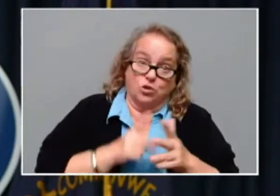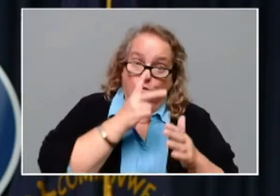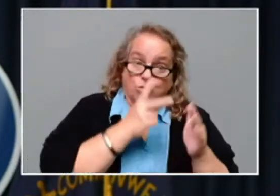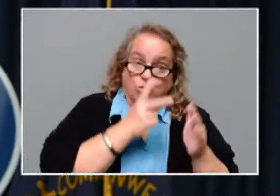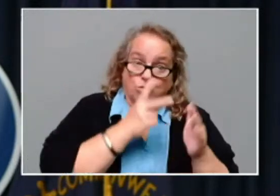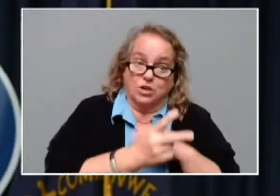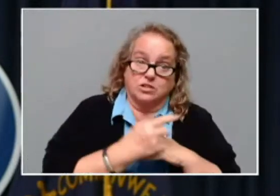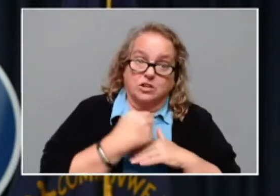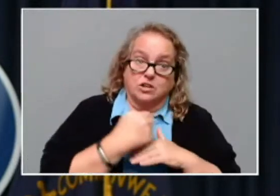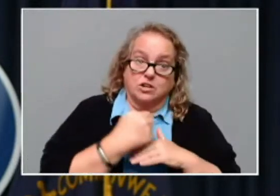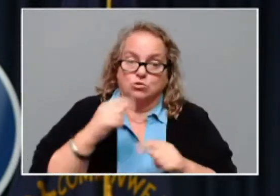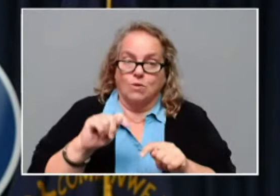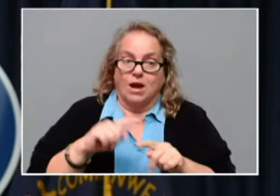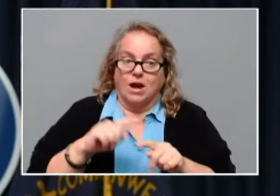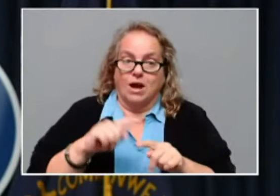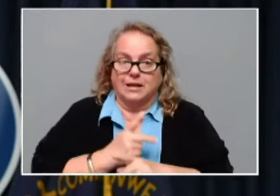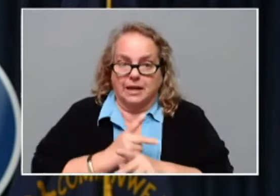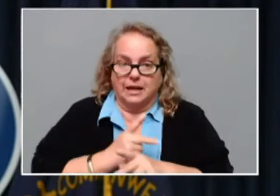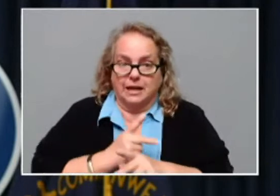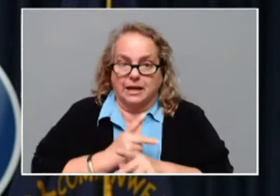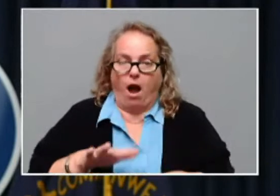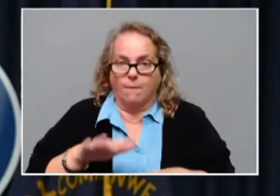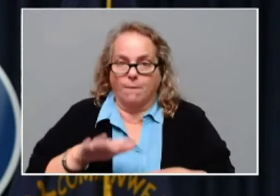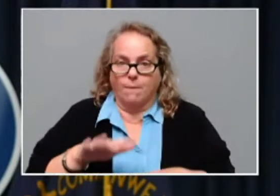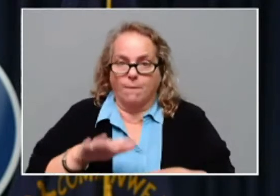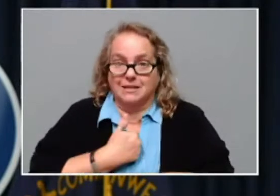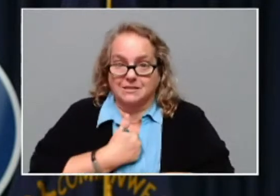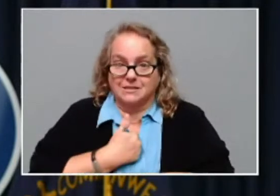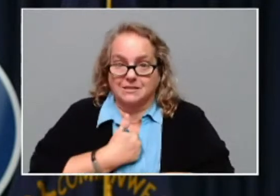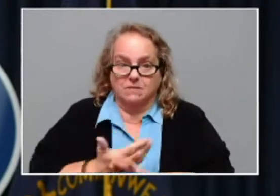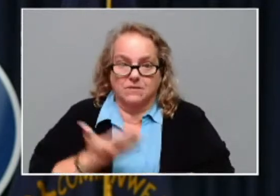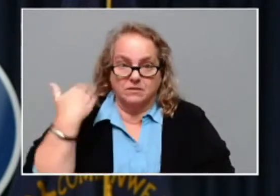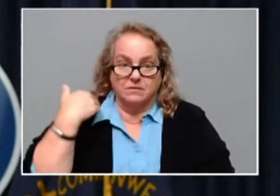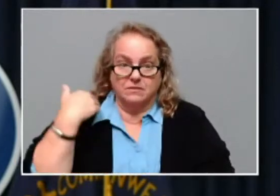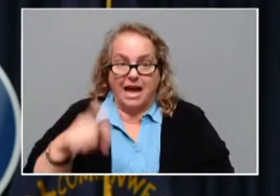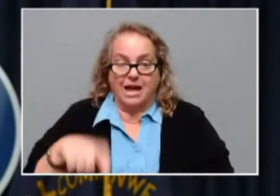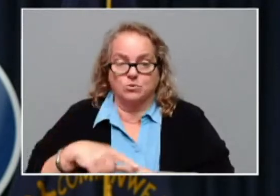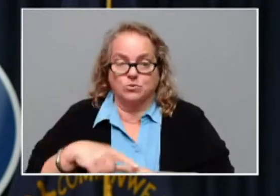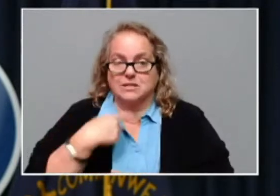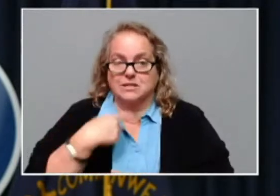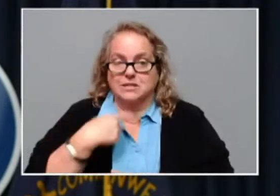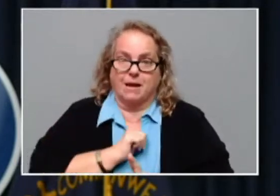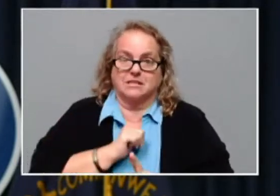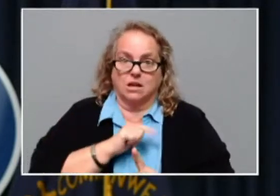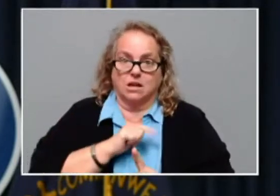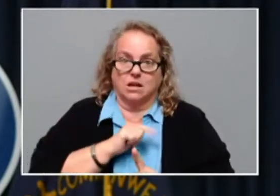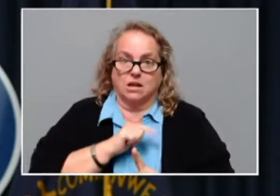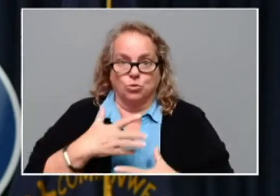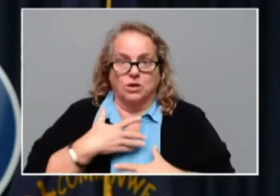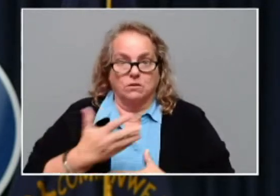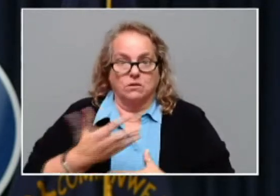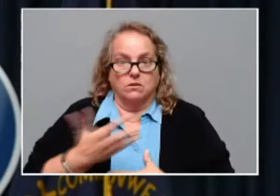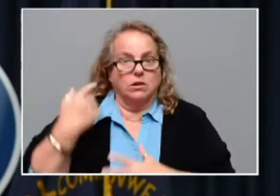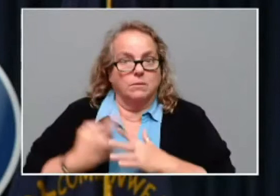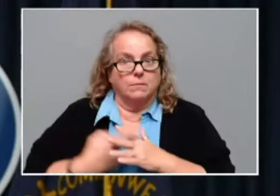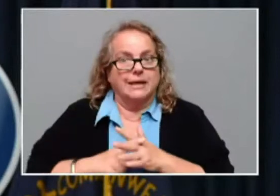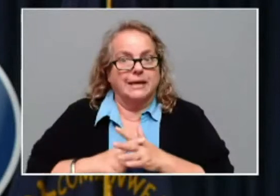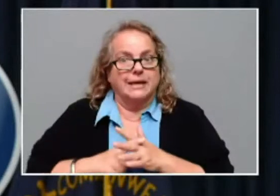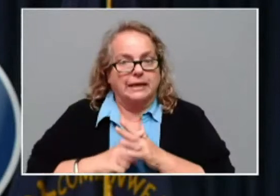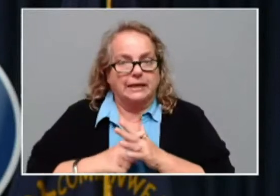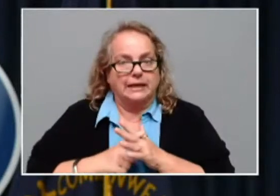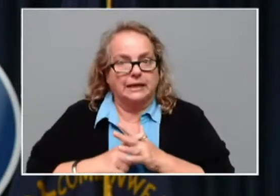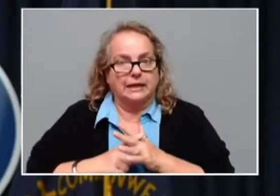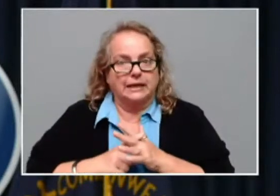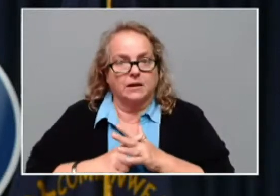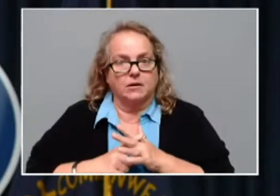myself included. And I had to tell myself to breathe on a number of days looking at those. I really think it